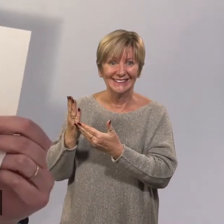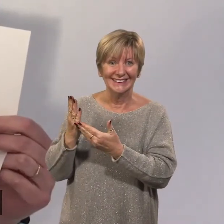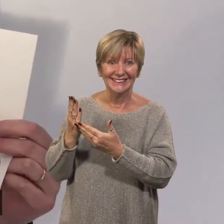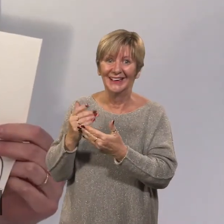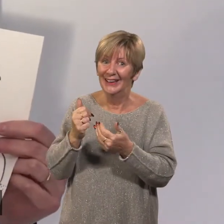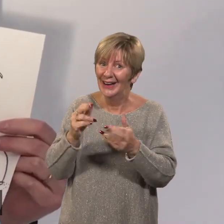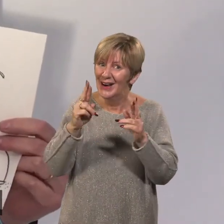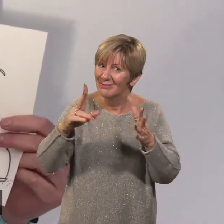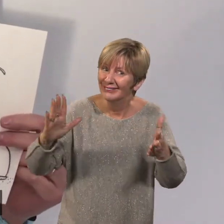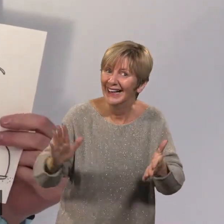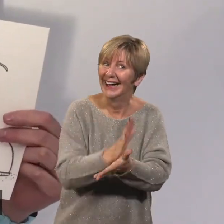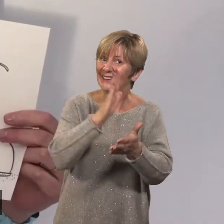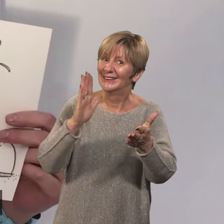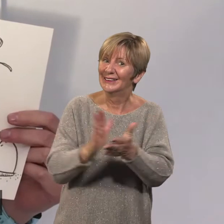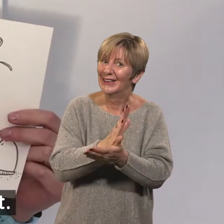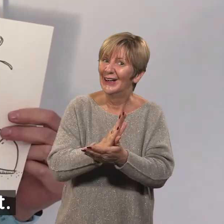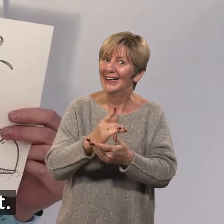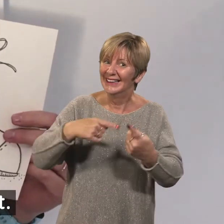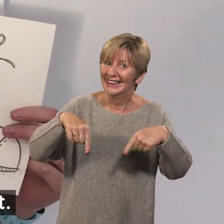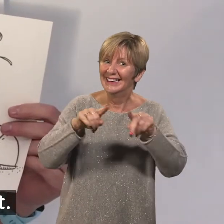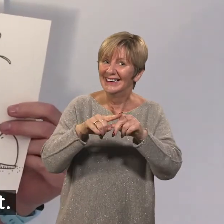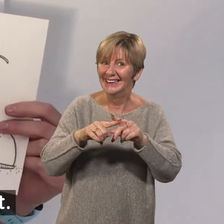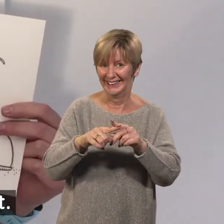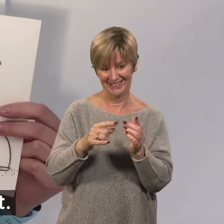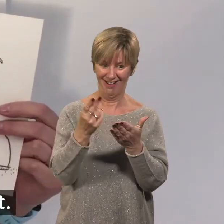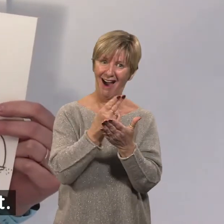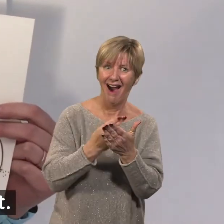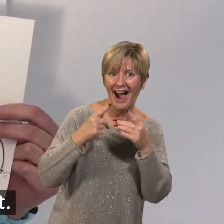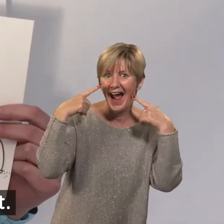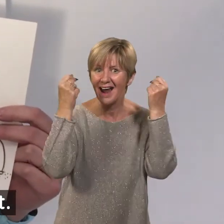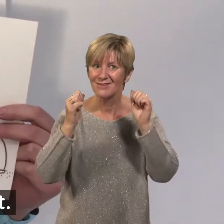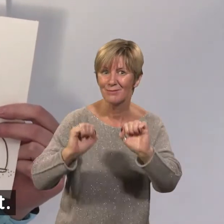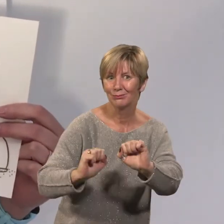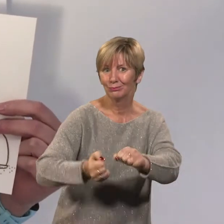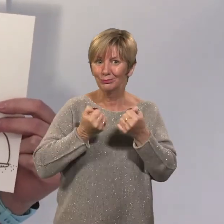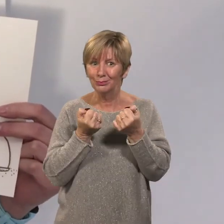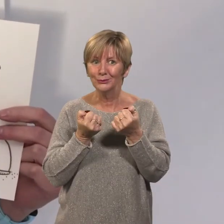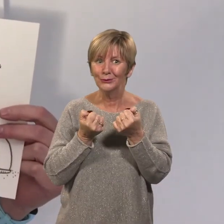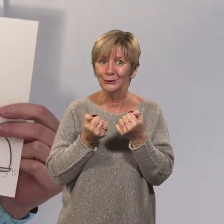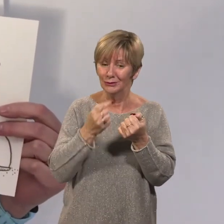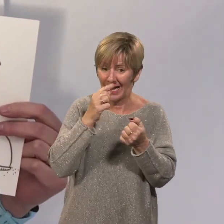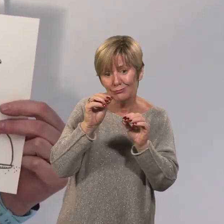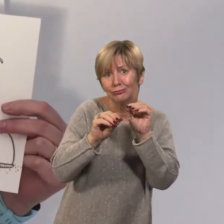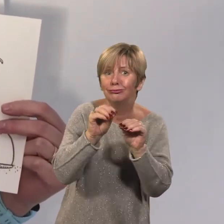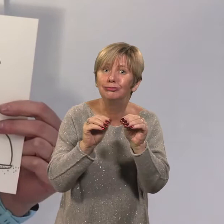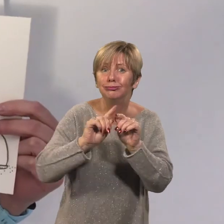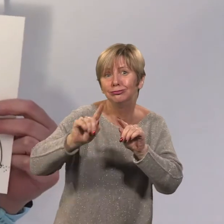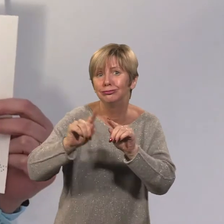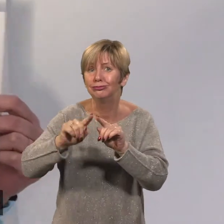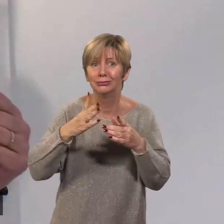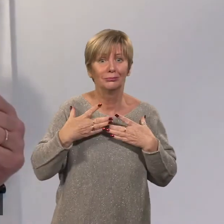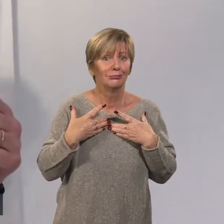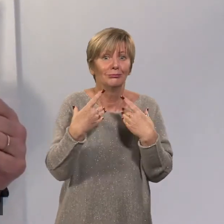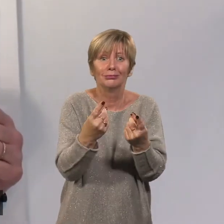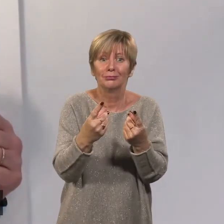Have fun, everybody. I hope you really enjoy drawing your elf and your shoe or your boot. You can decorate your elf however you like,